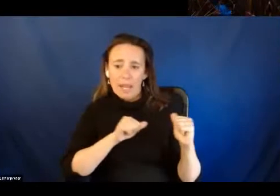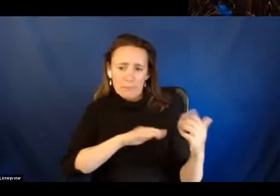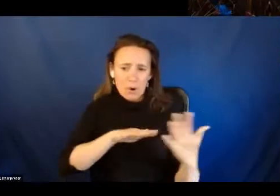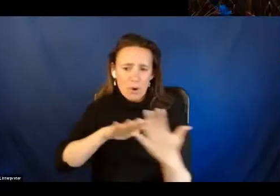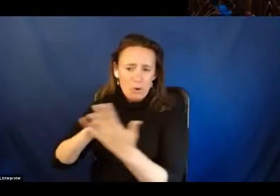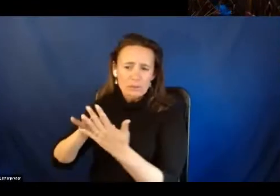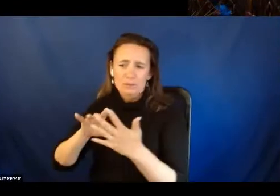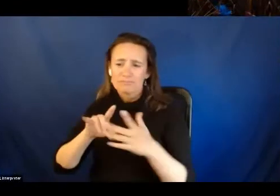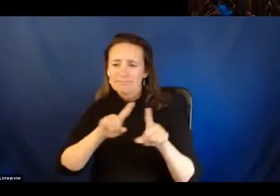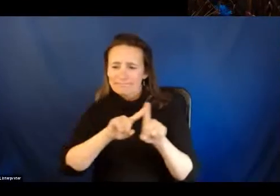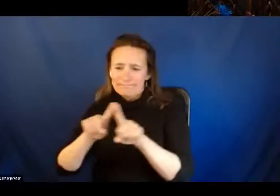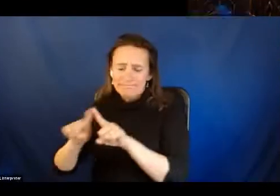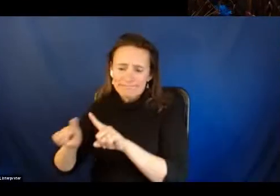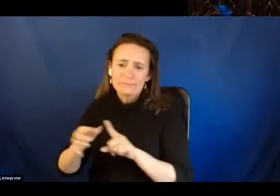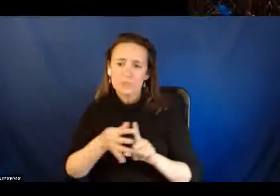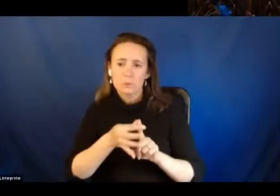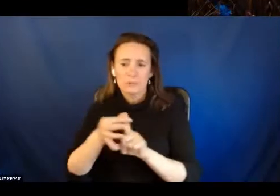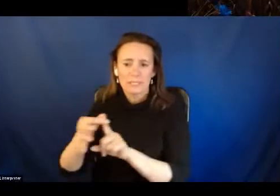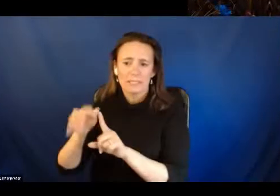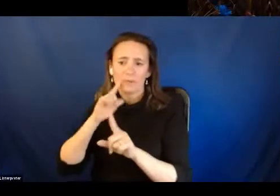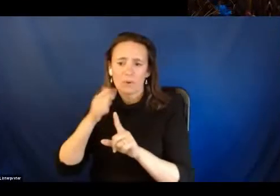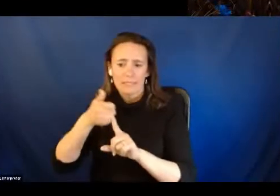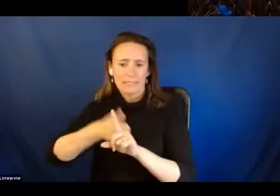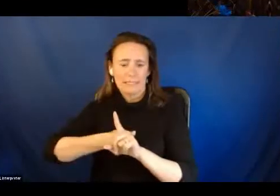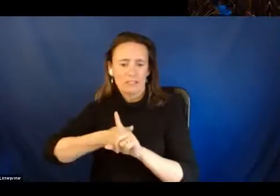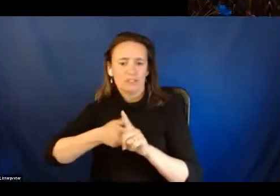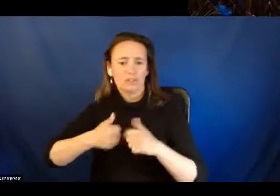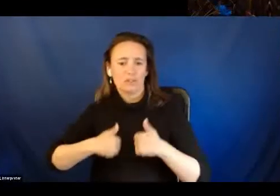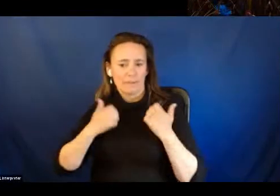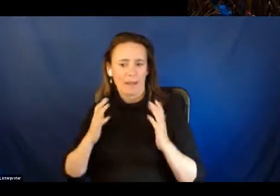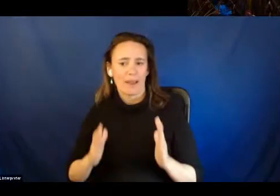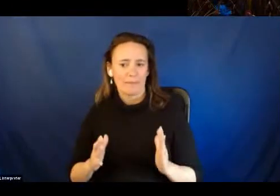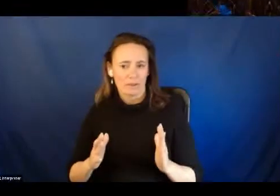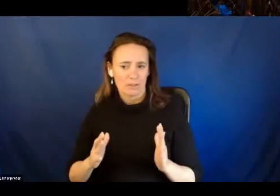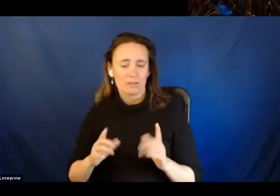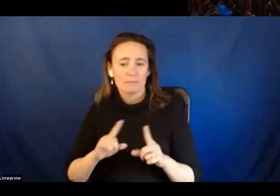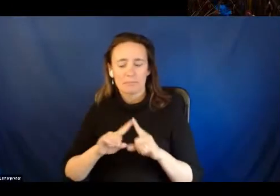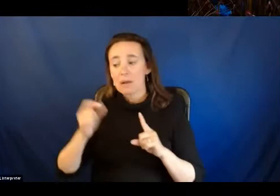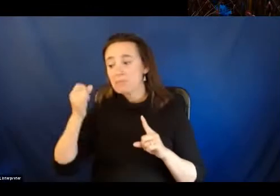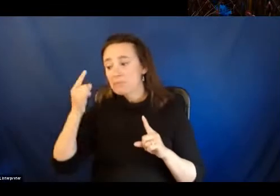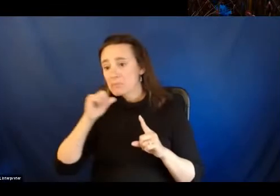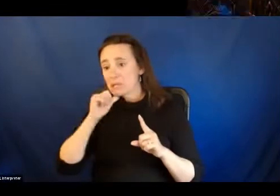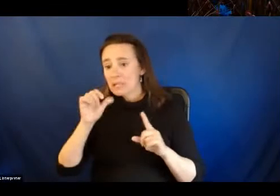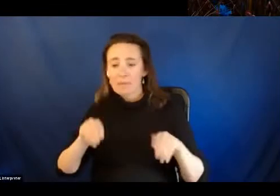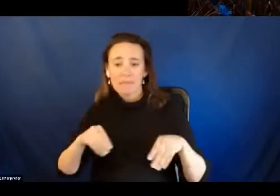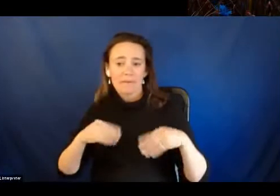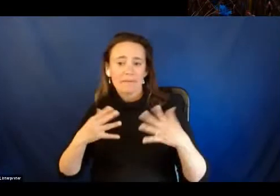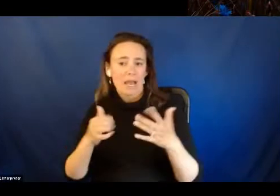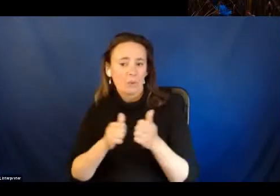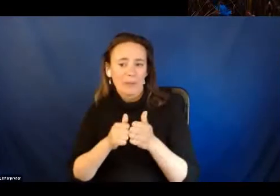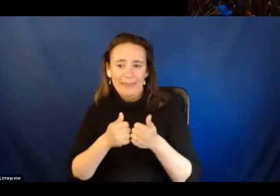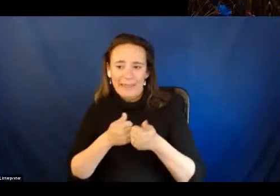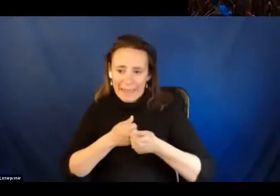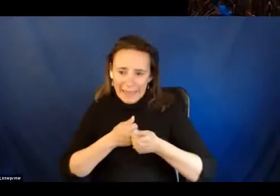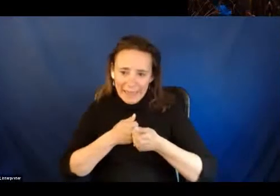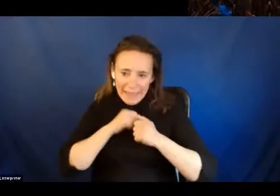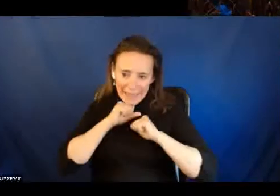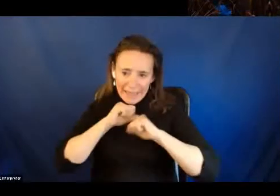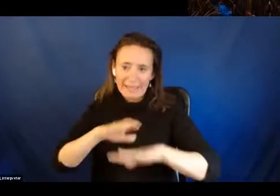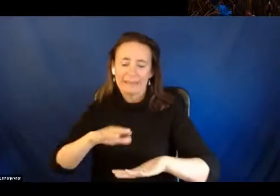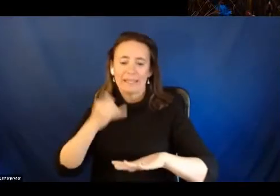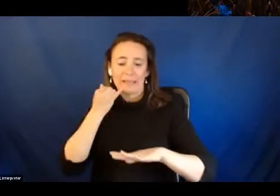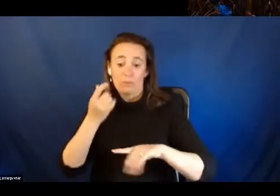every survivor you work with. But you won't be able to provide them with anything if we're not able to stop what